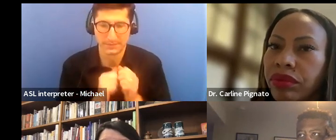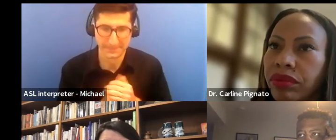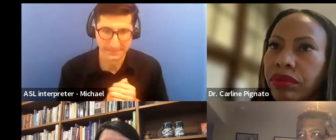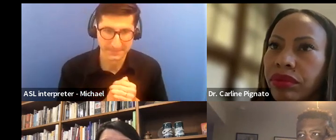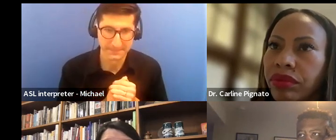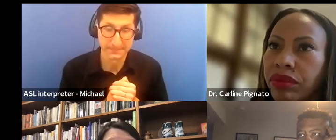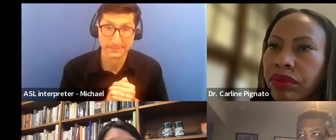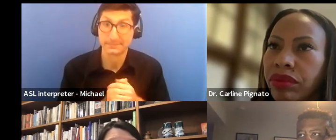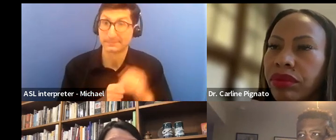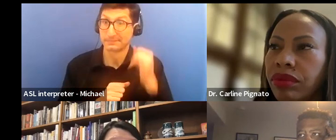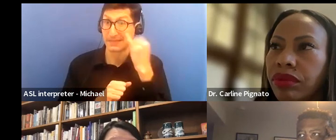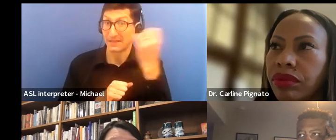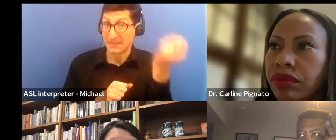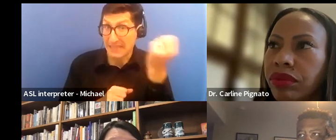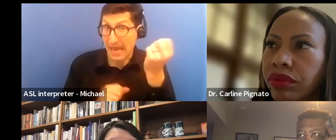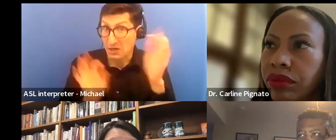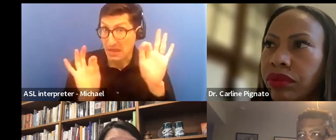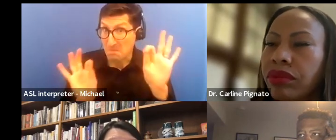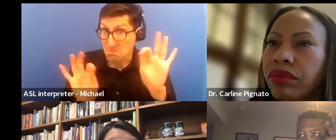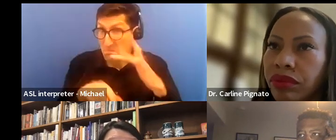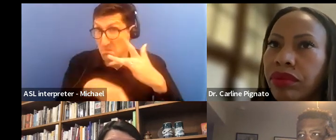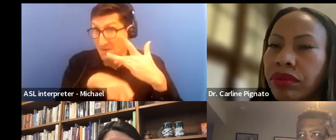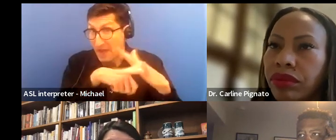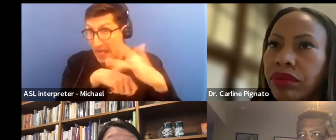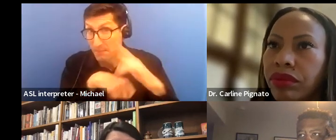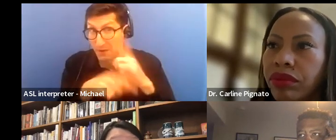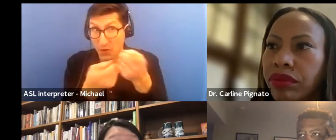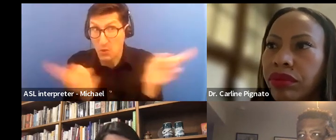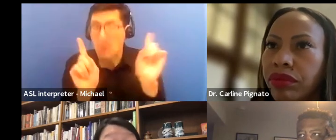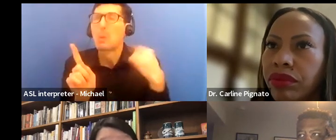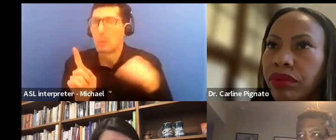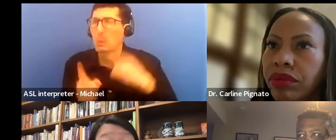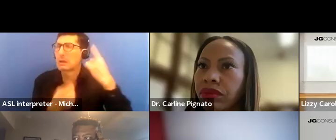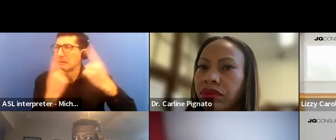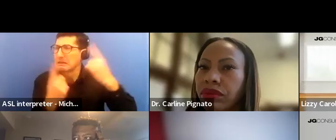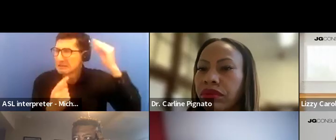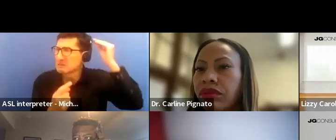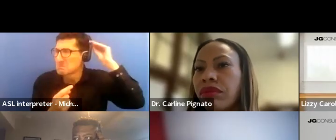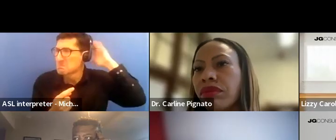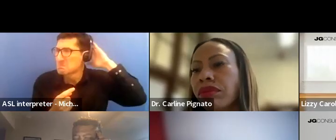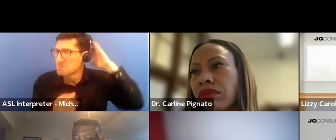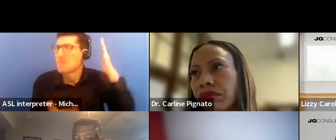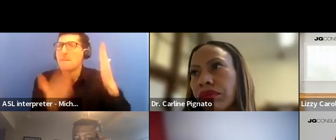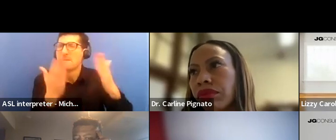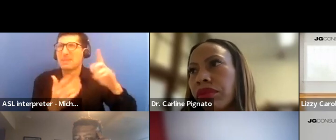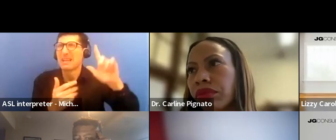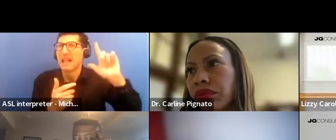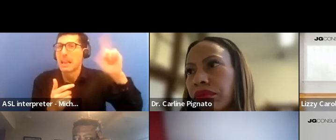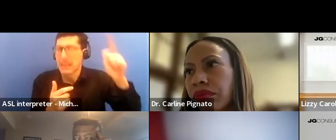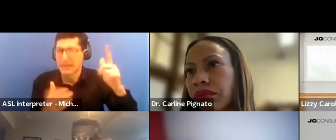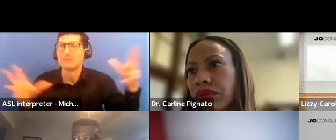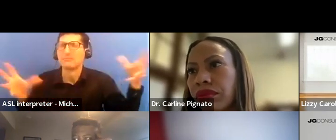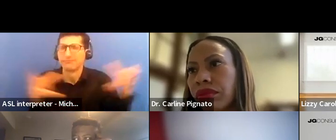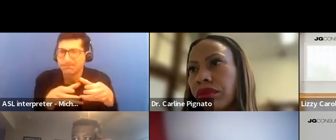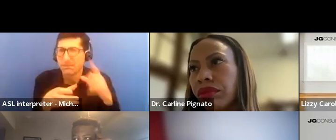are good with Saturdays, we will keep that for future consideration as we schedule those 2 other events. So just to